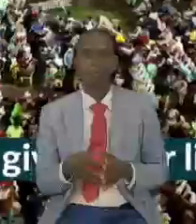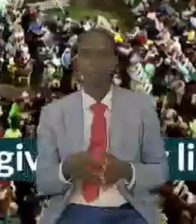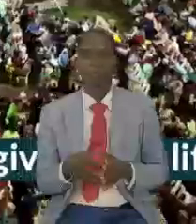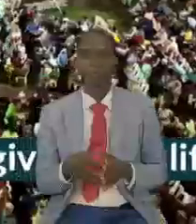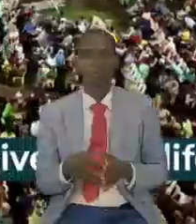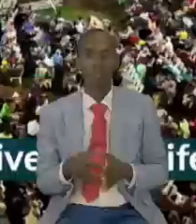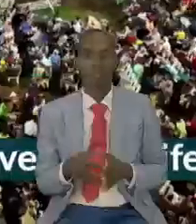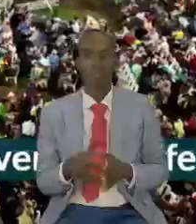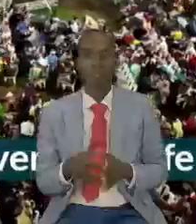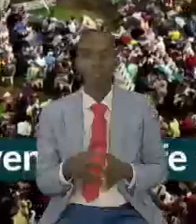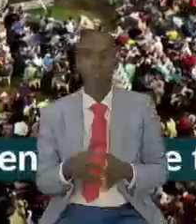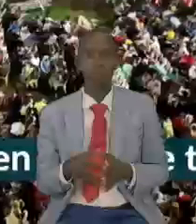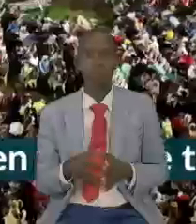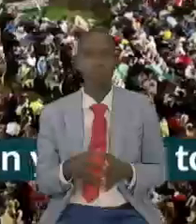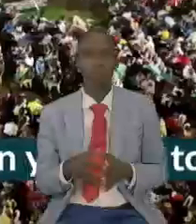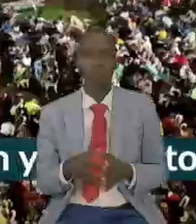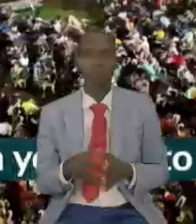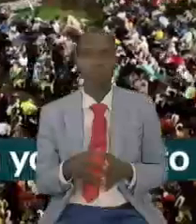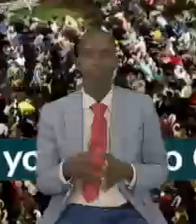Be thorough, be fast,